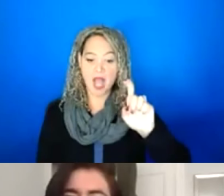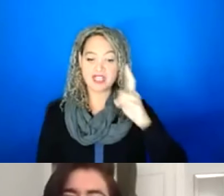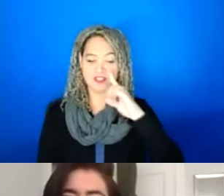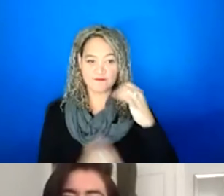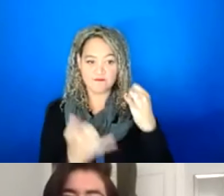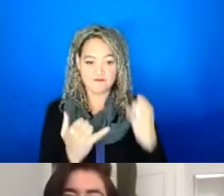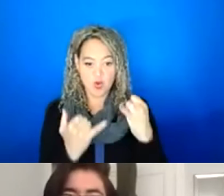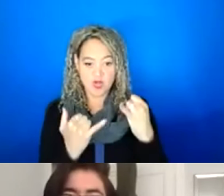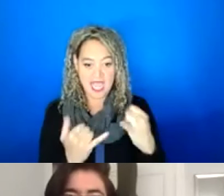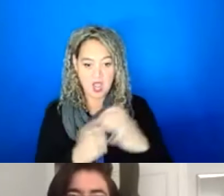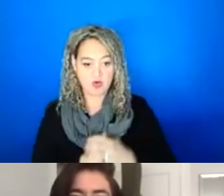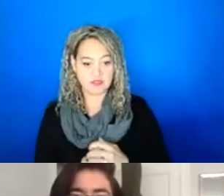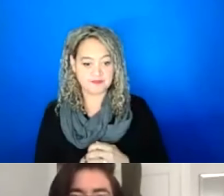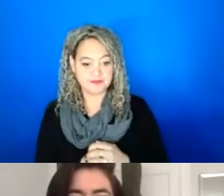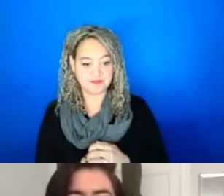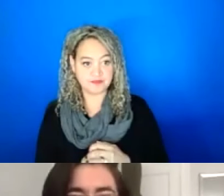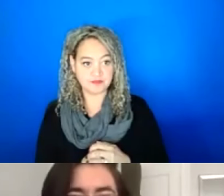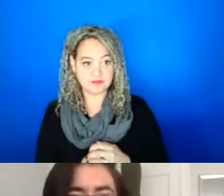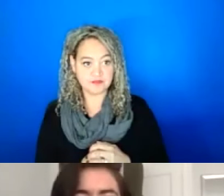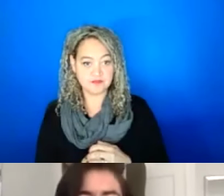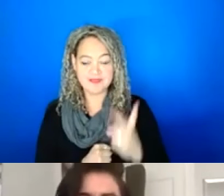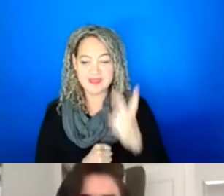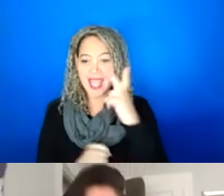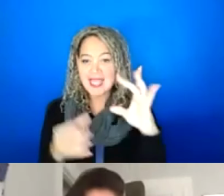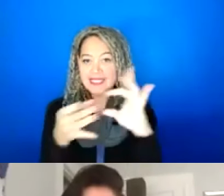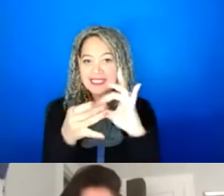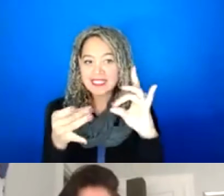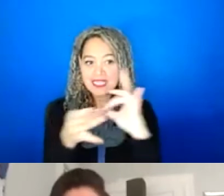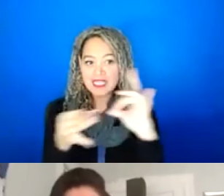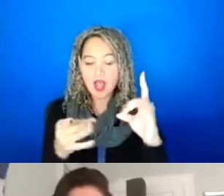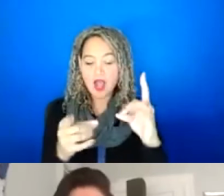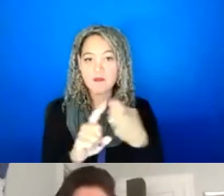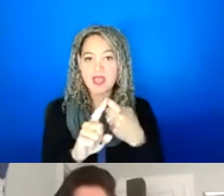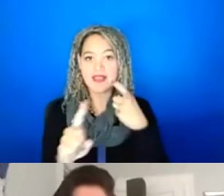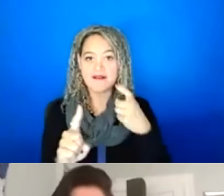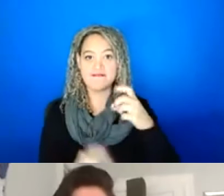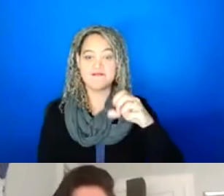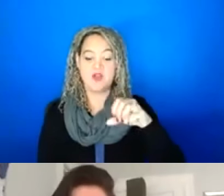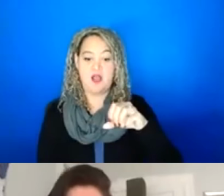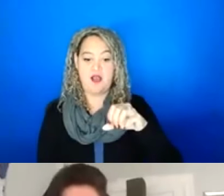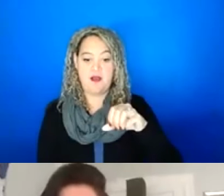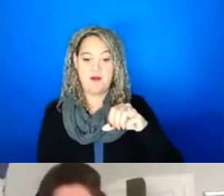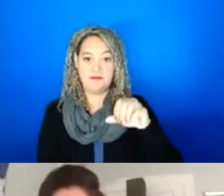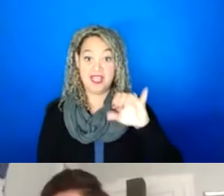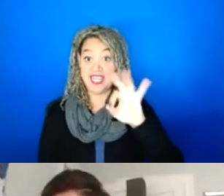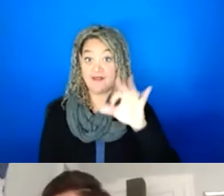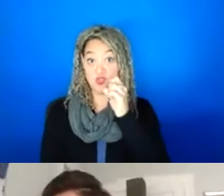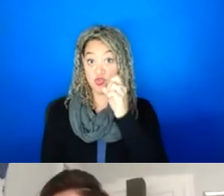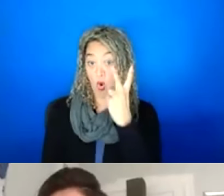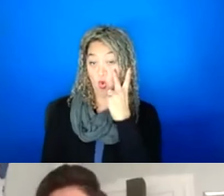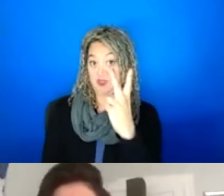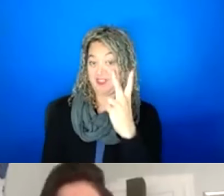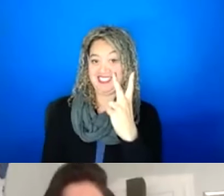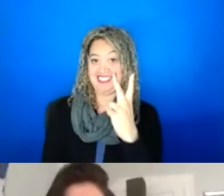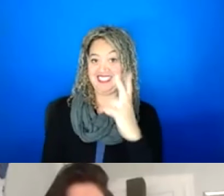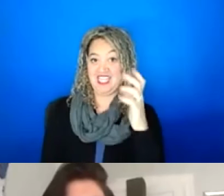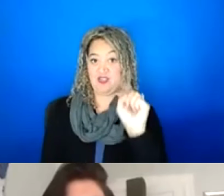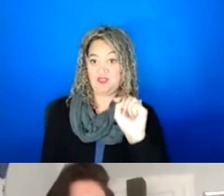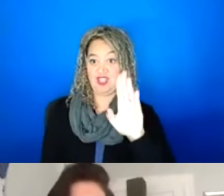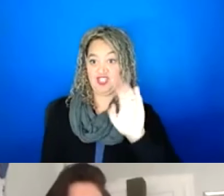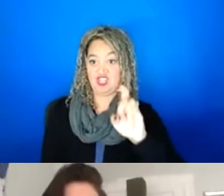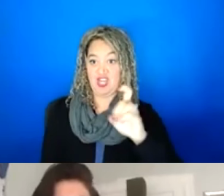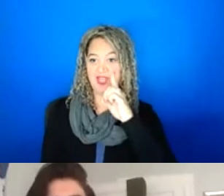to start with. By the way, I see a comment from BJ Casey, Alex. Also, if you don't see the chat box, she was very much looking